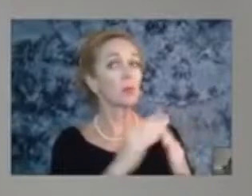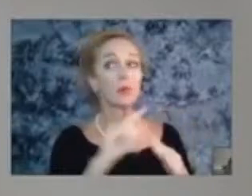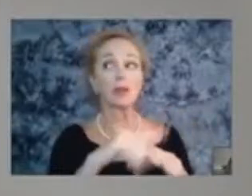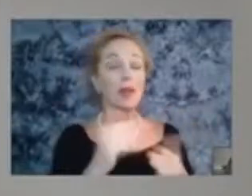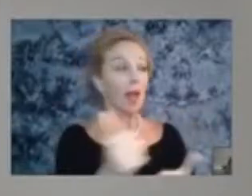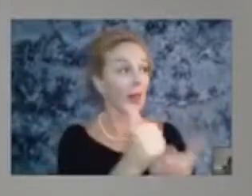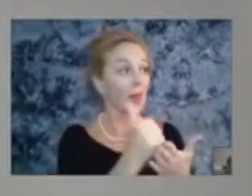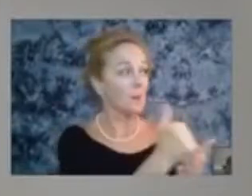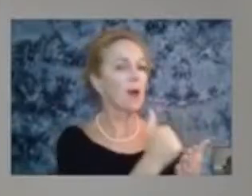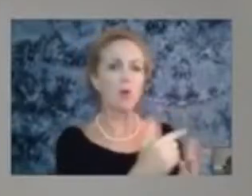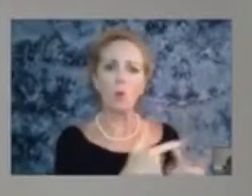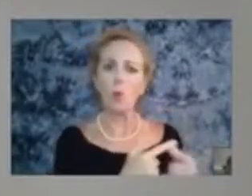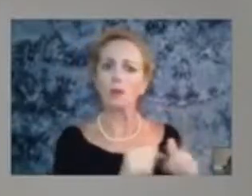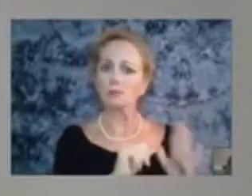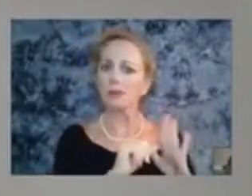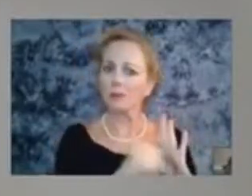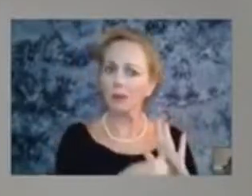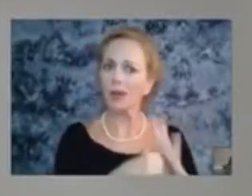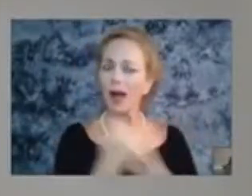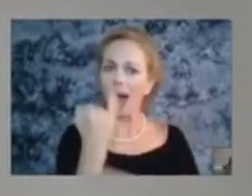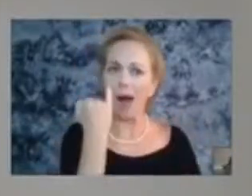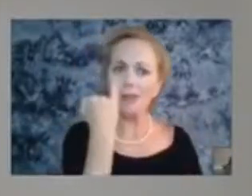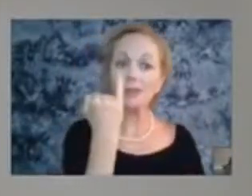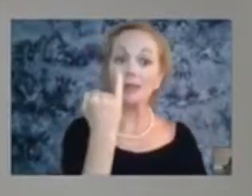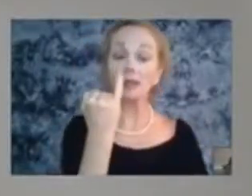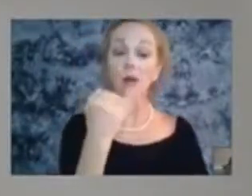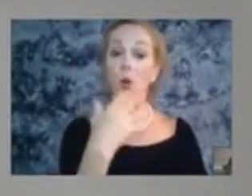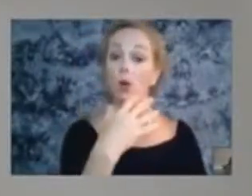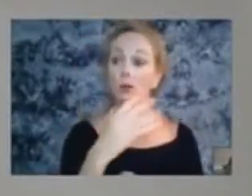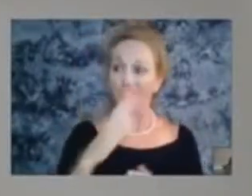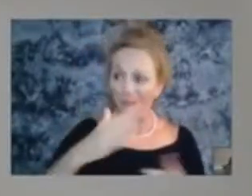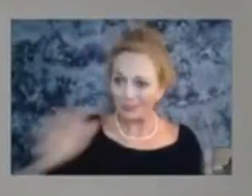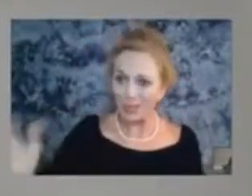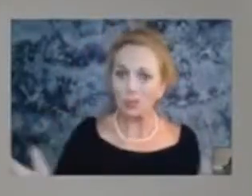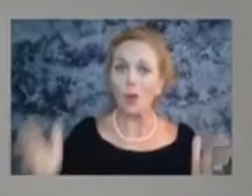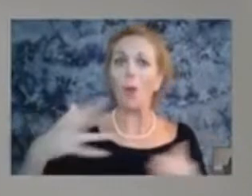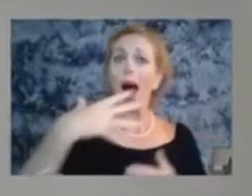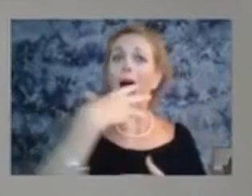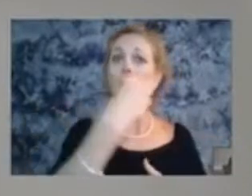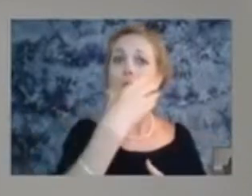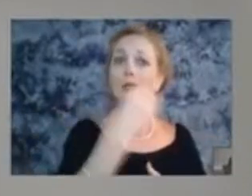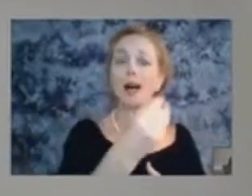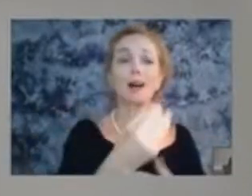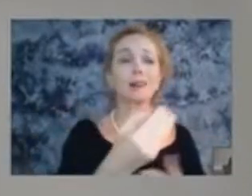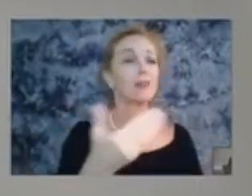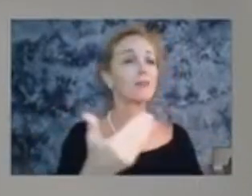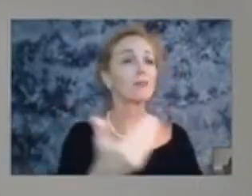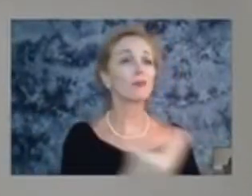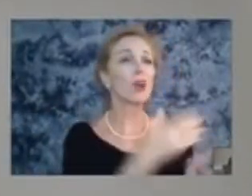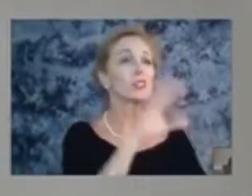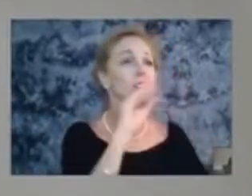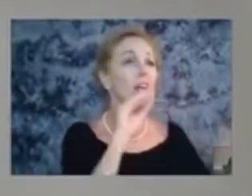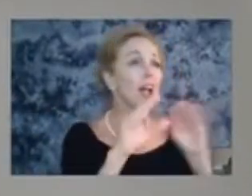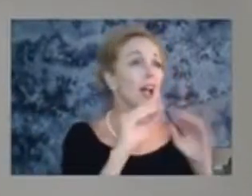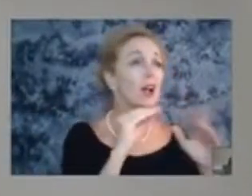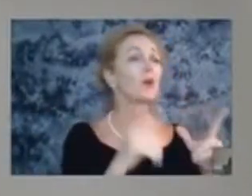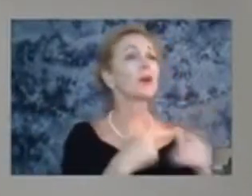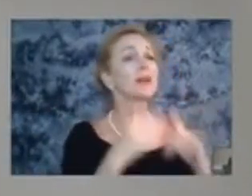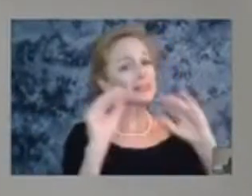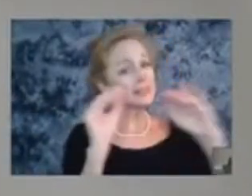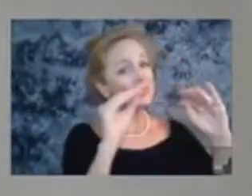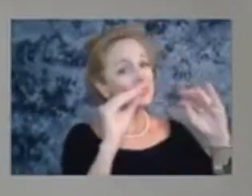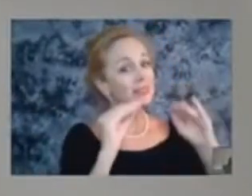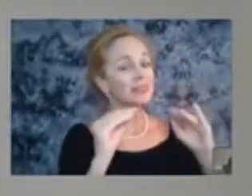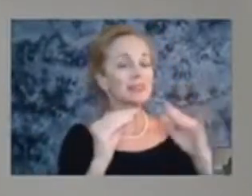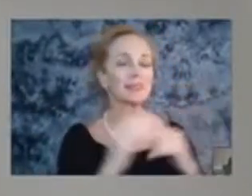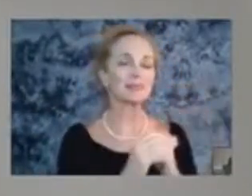to reinforce the idea of being able to get outdoors and learn outside and have fresh air, and to the extent possible. We know that's not going to be feasible